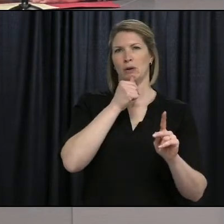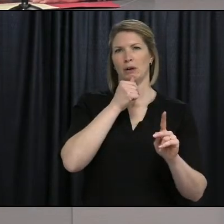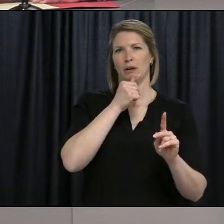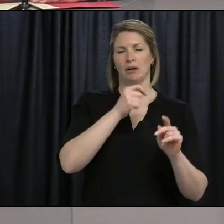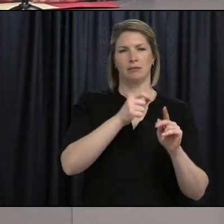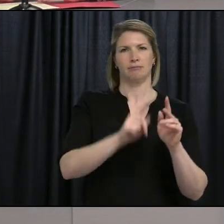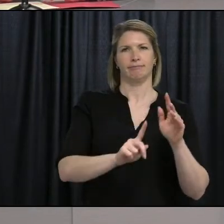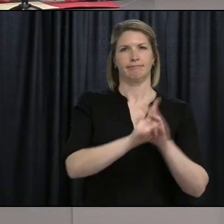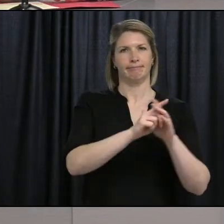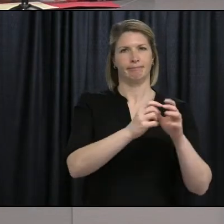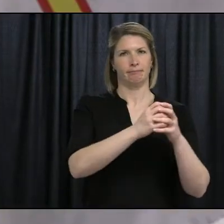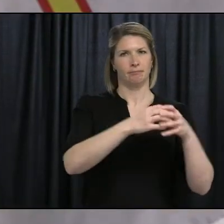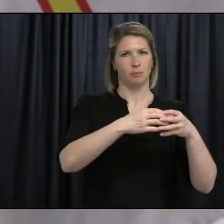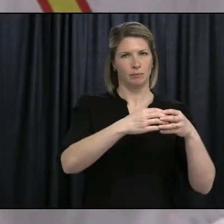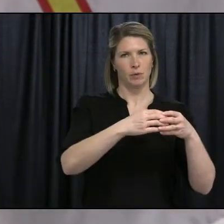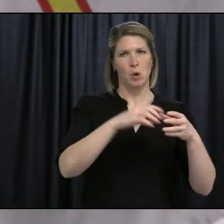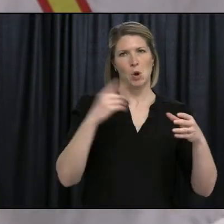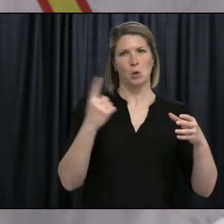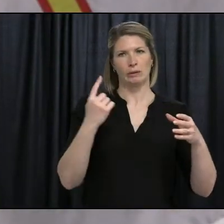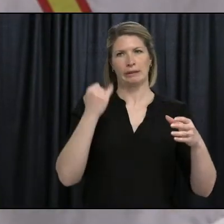non-outbreak areas?